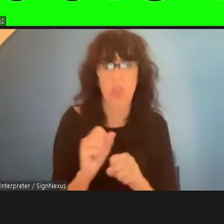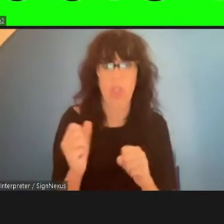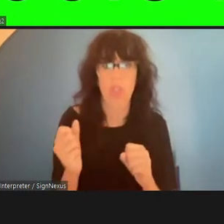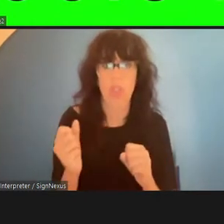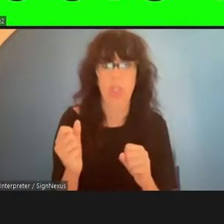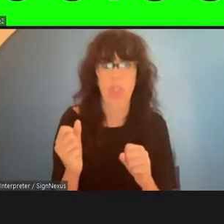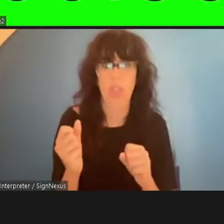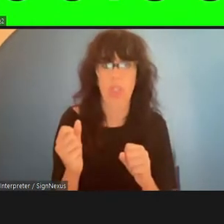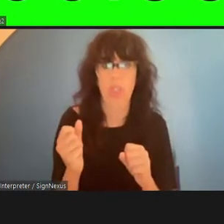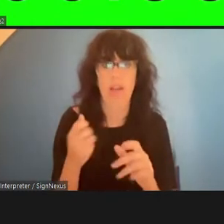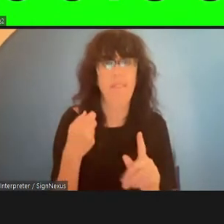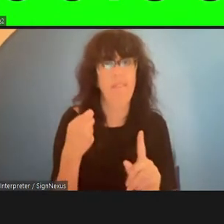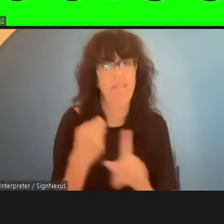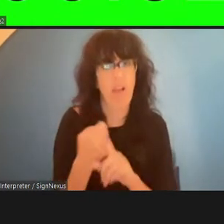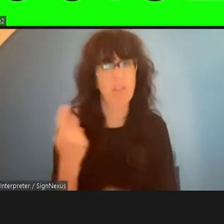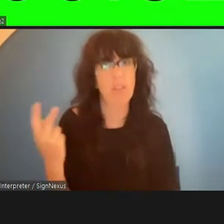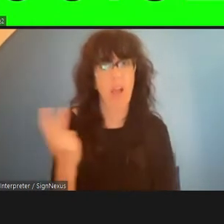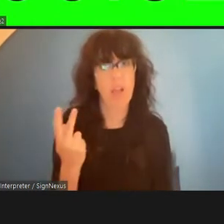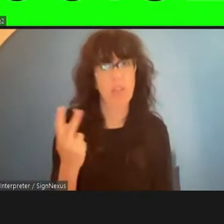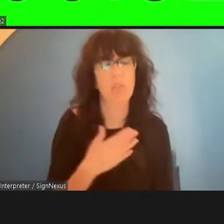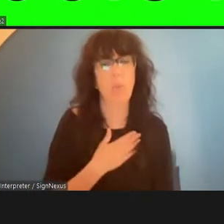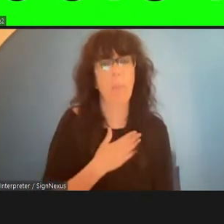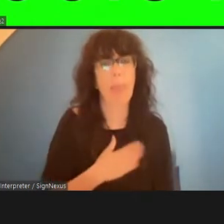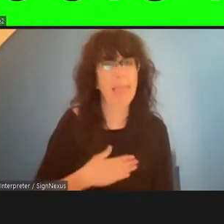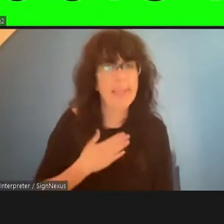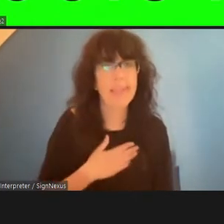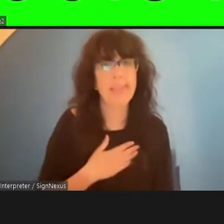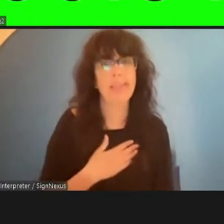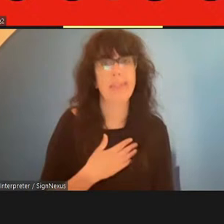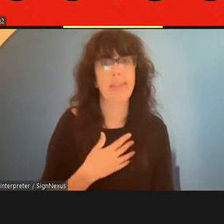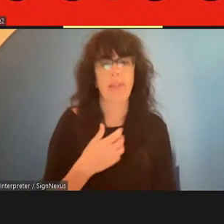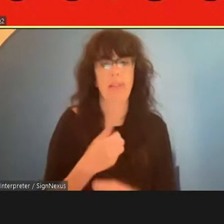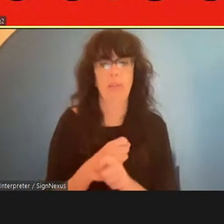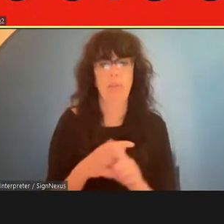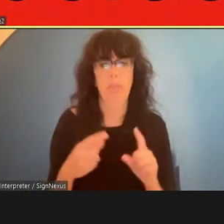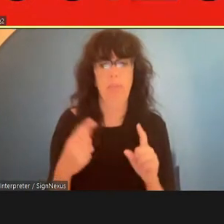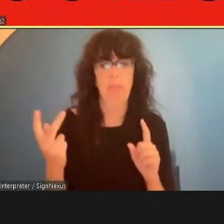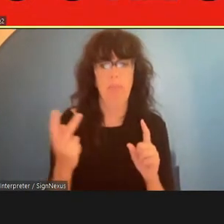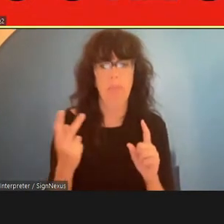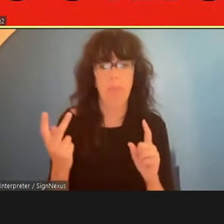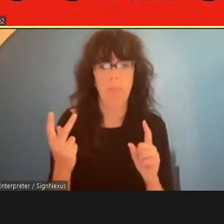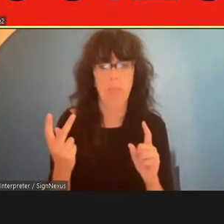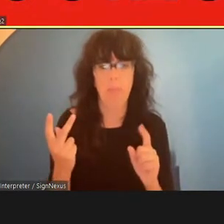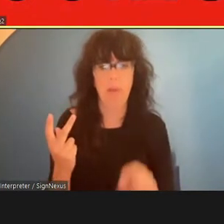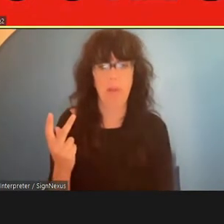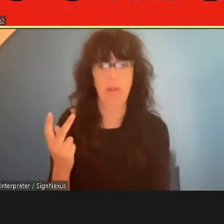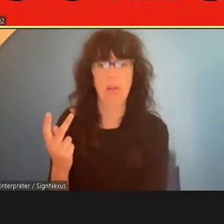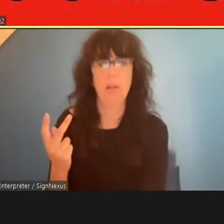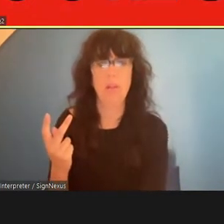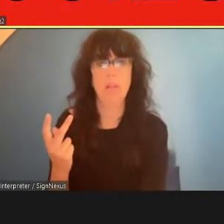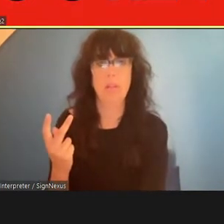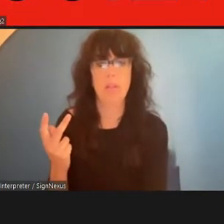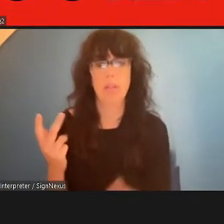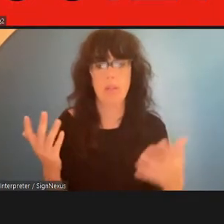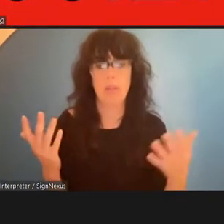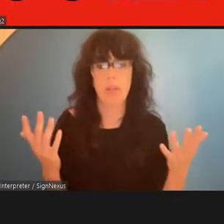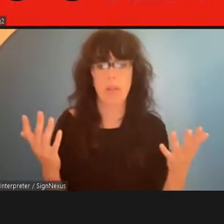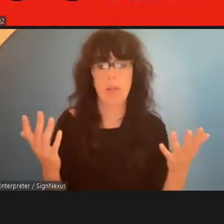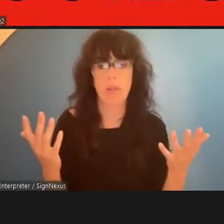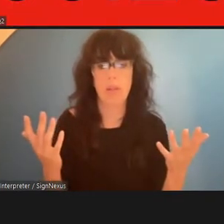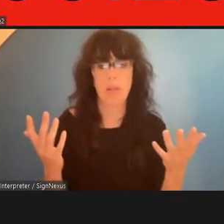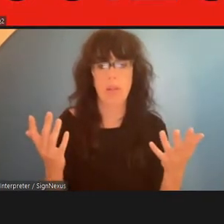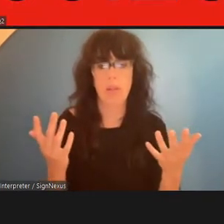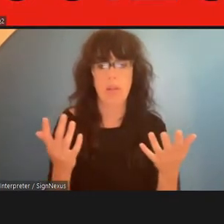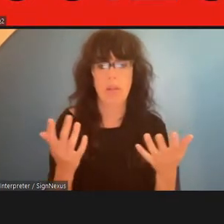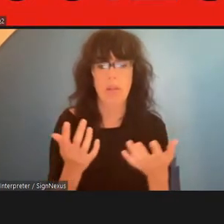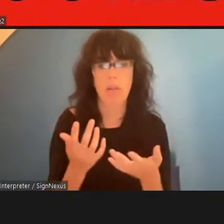affect us so please uh make us not pay this kind of fees instead add some money